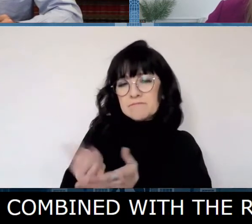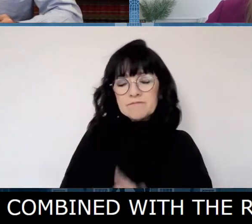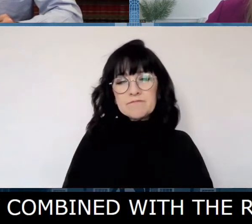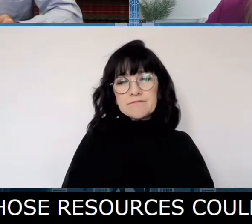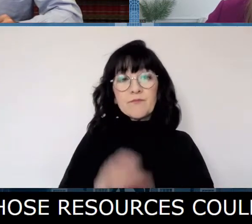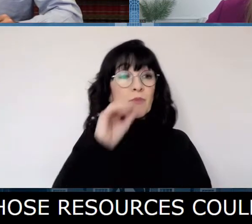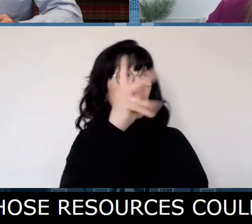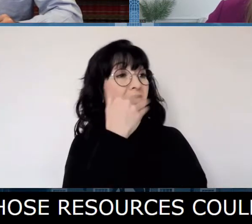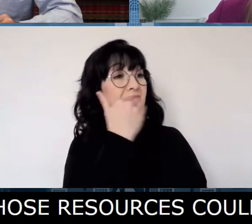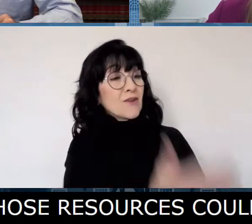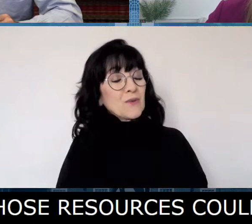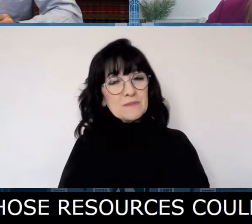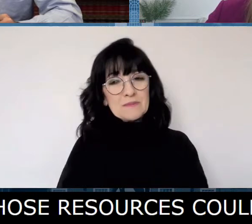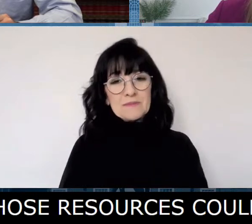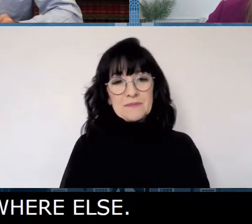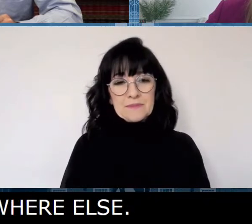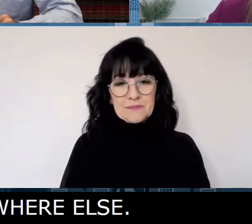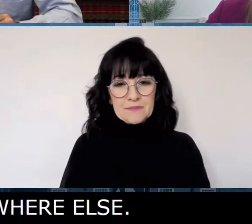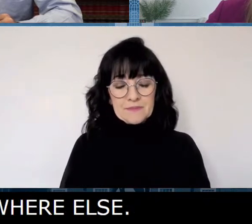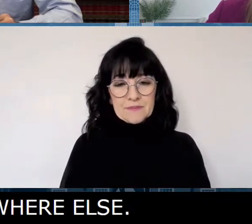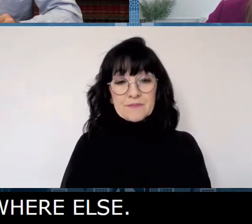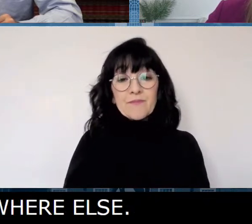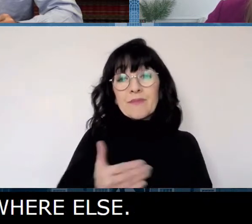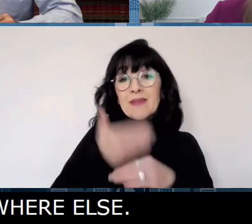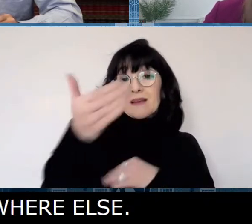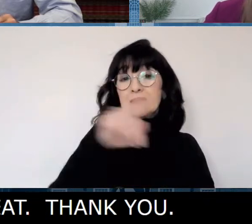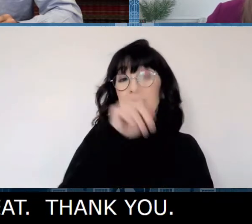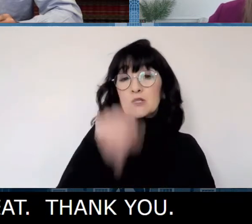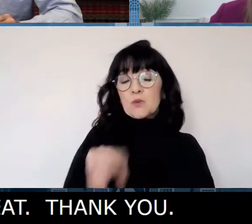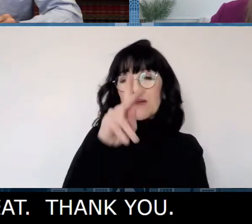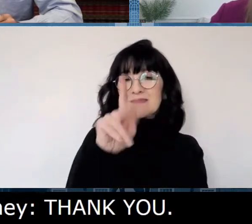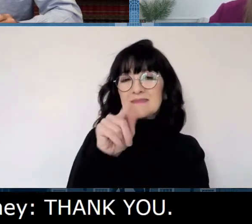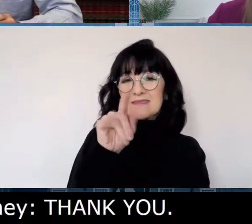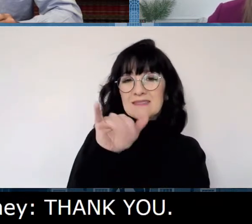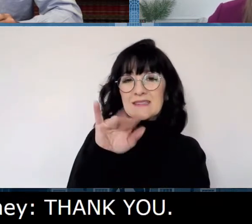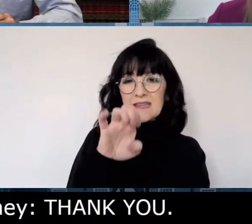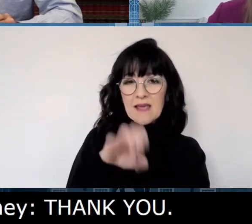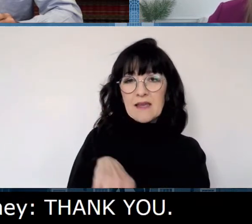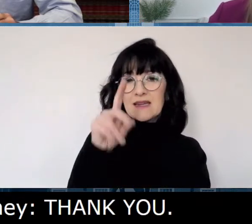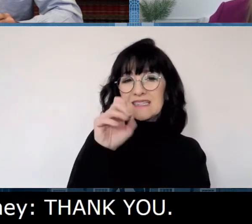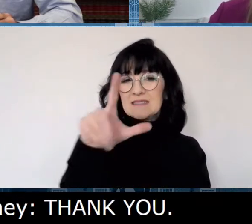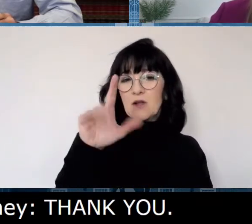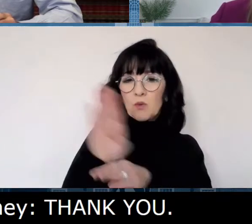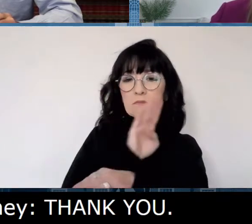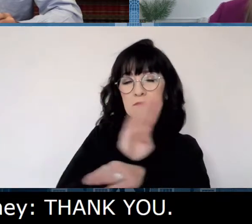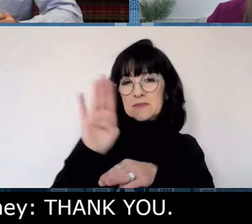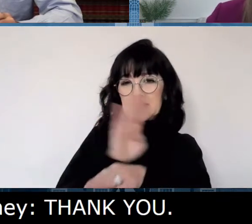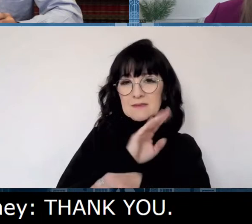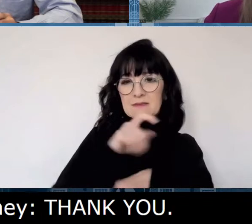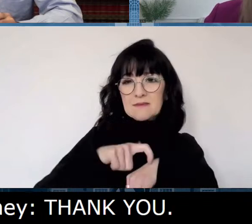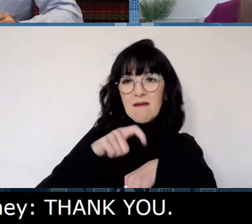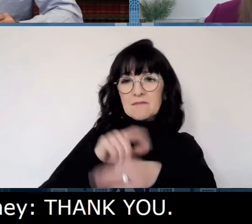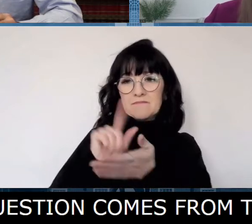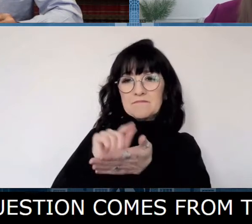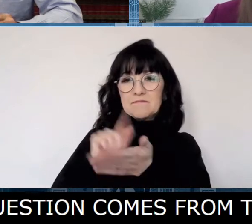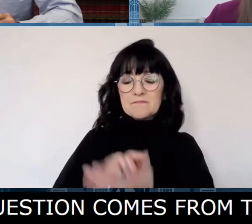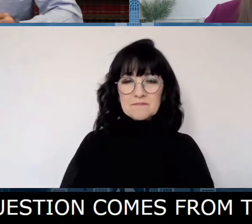Our next question will come from Katie Tabling at the Delaware Business Times.